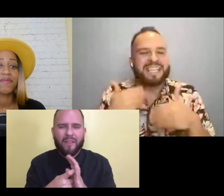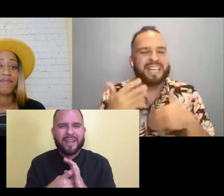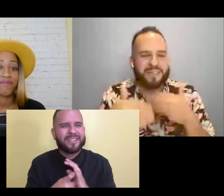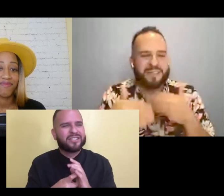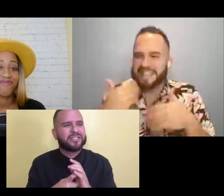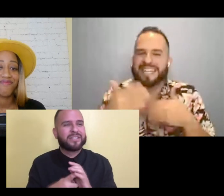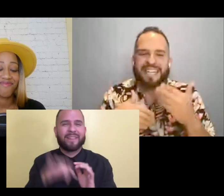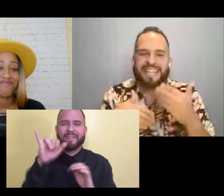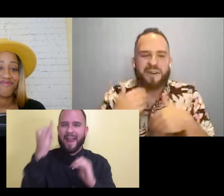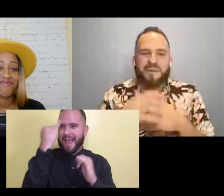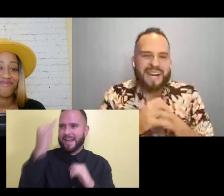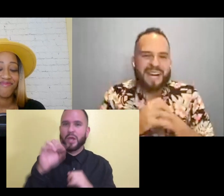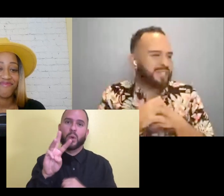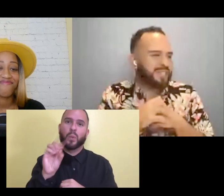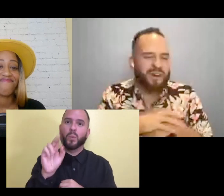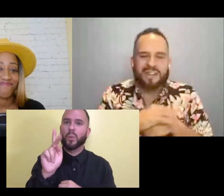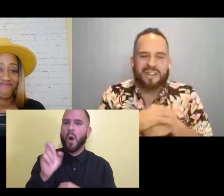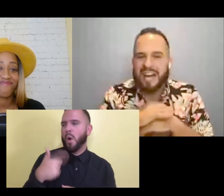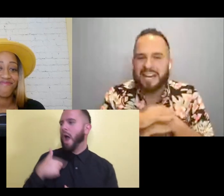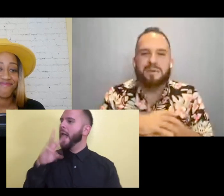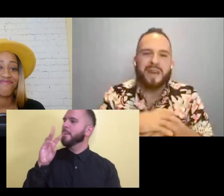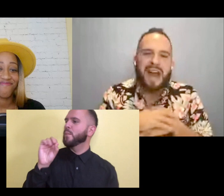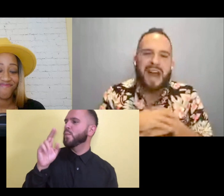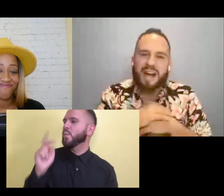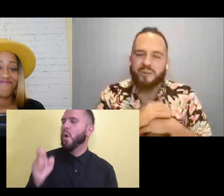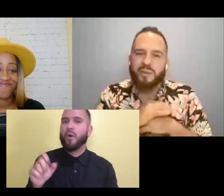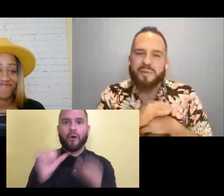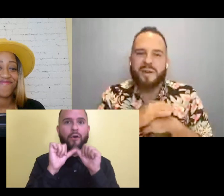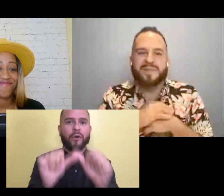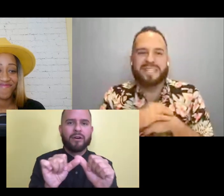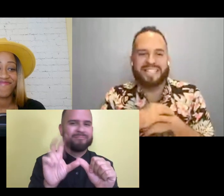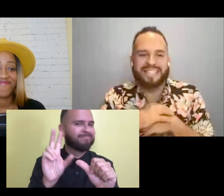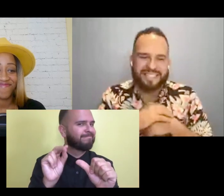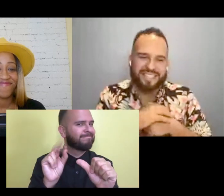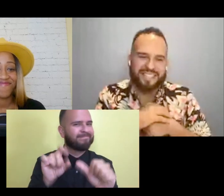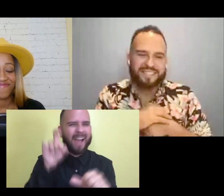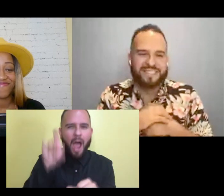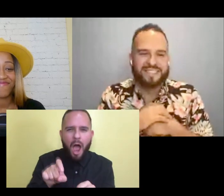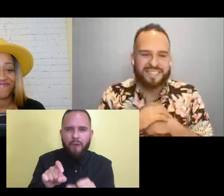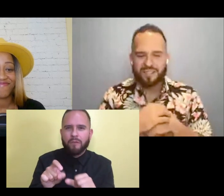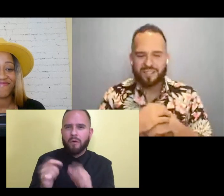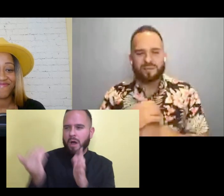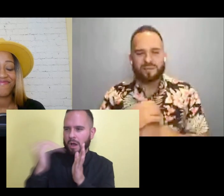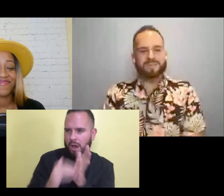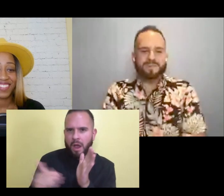gotta continuously remind yourself and kind of keep an eye out for, what am I missing?